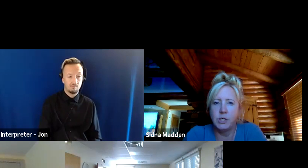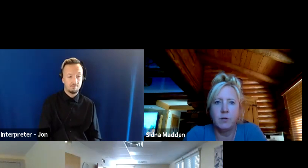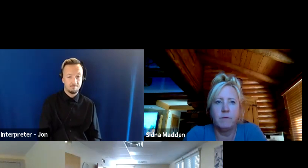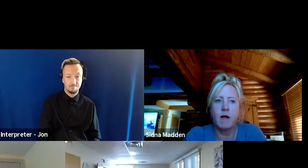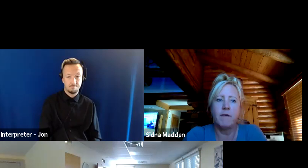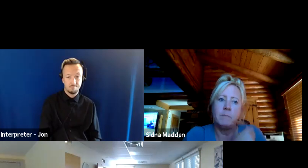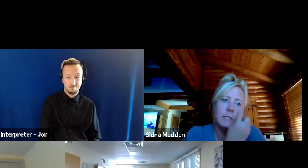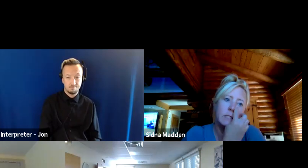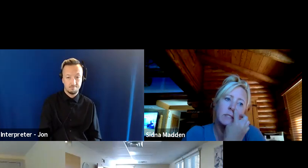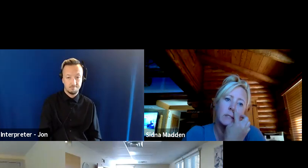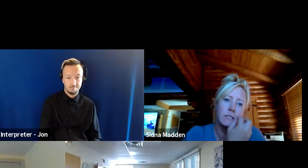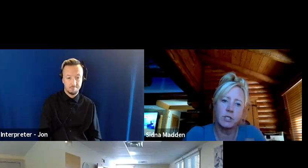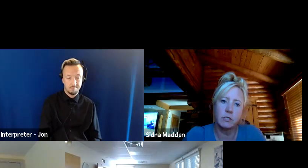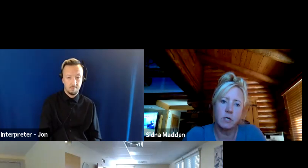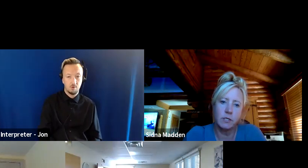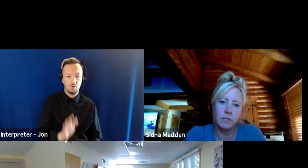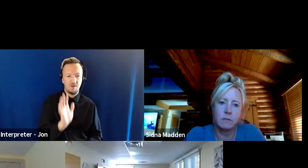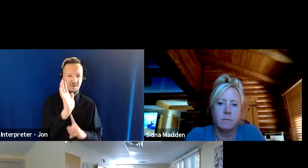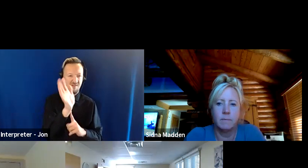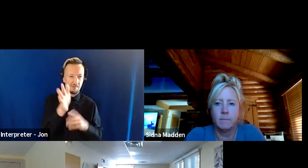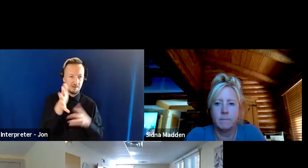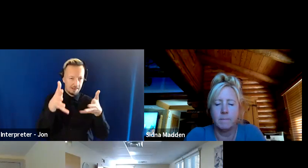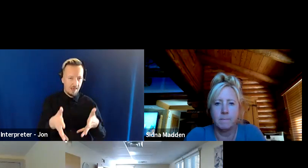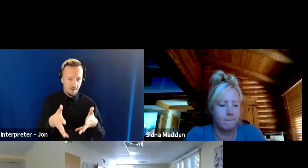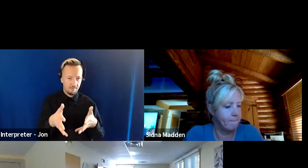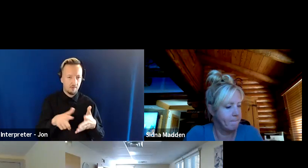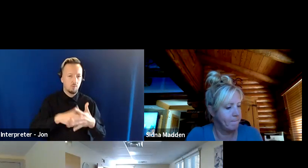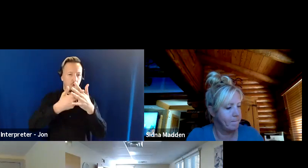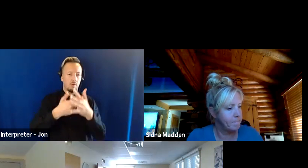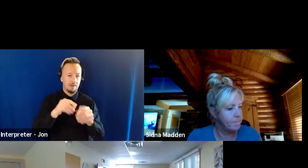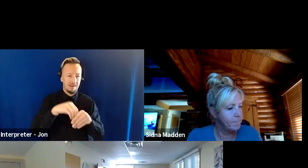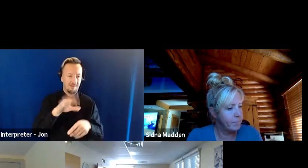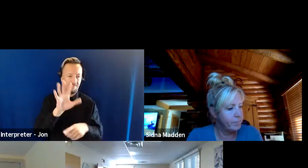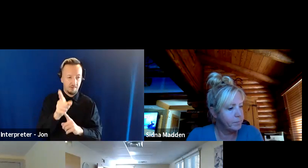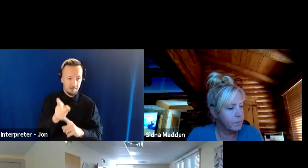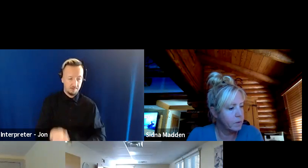Well, I show that we've got 5 minutes until the session starts.